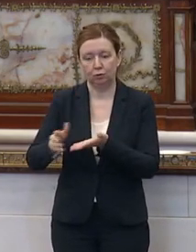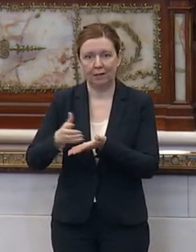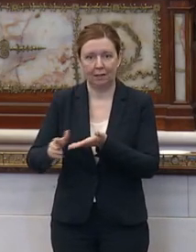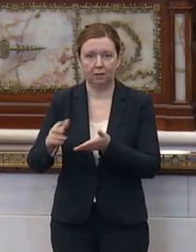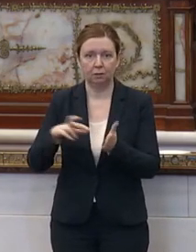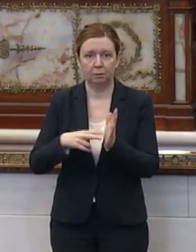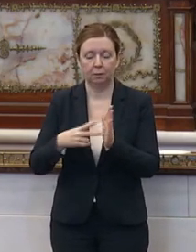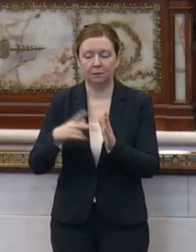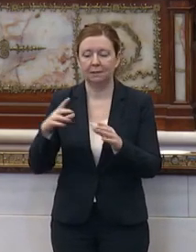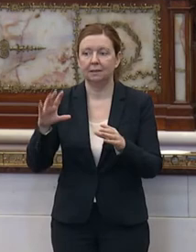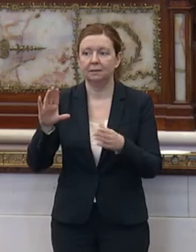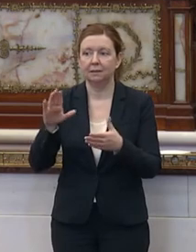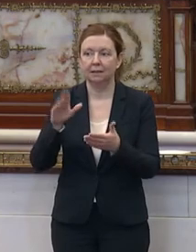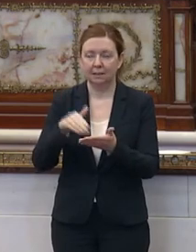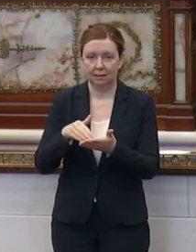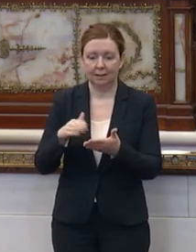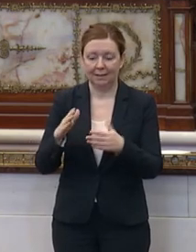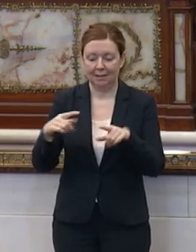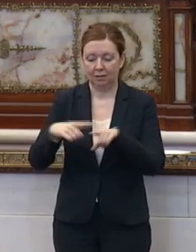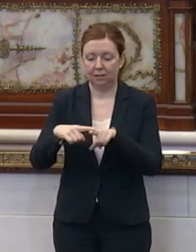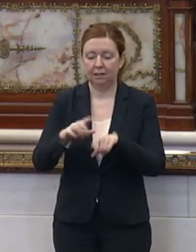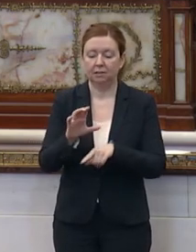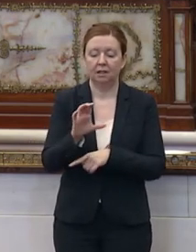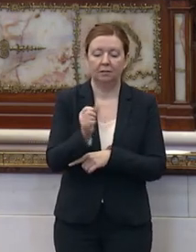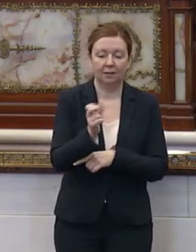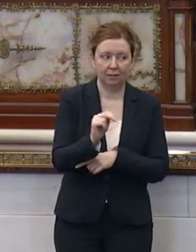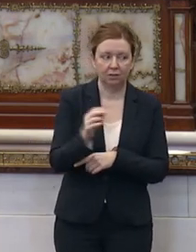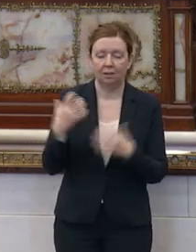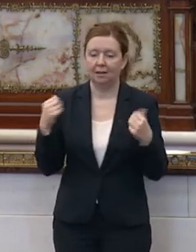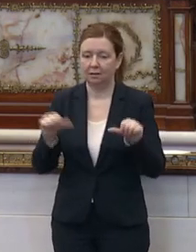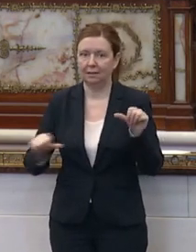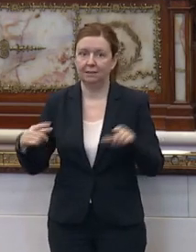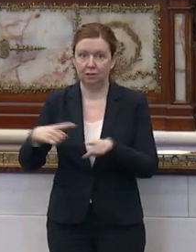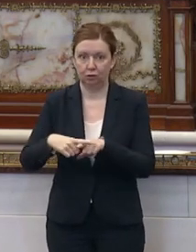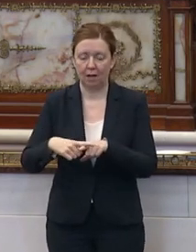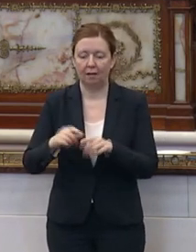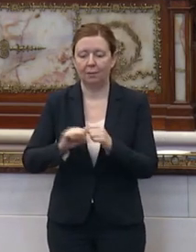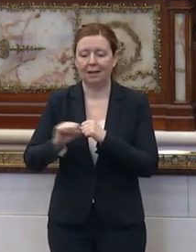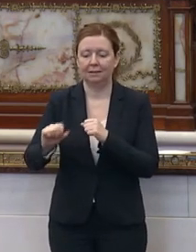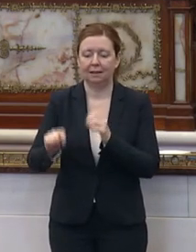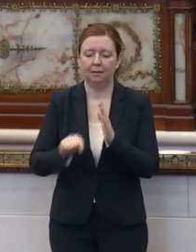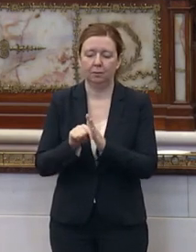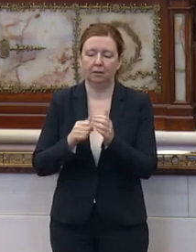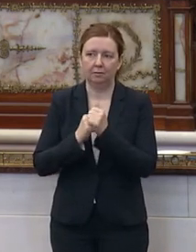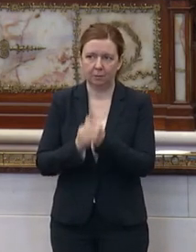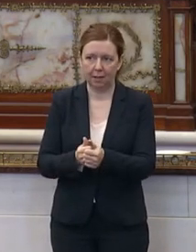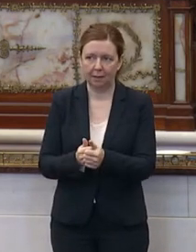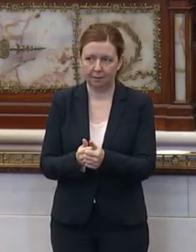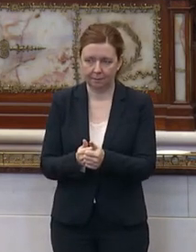the vicinity of the intersection of Convention Avenue and Health Sciences Drive, by extending the period for